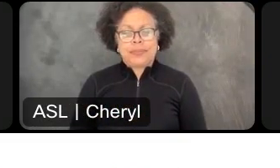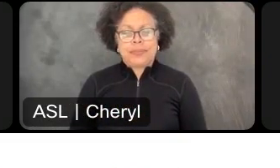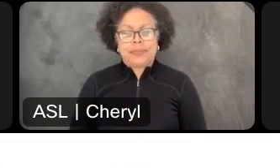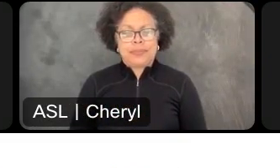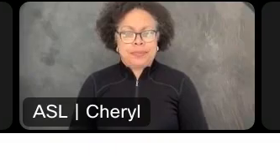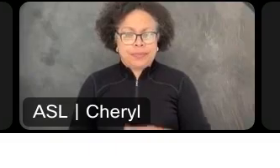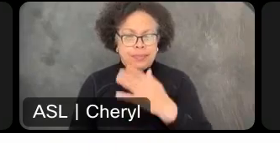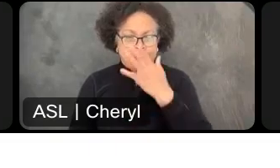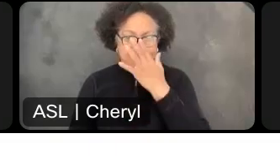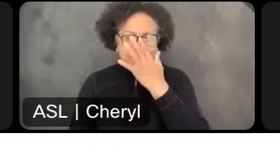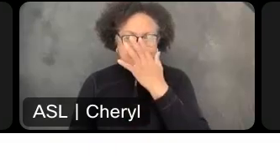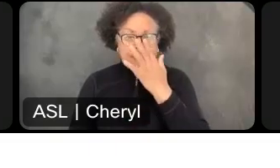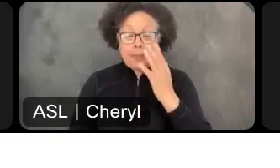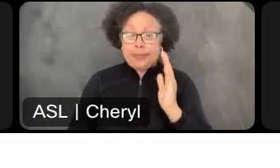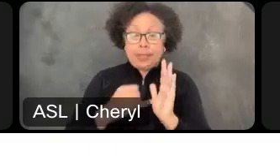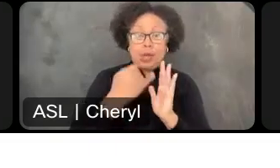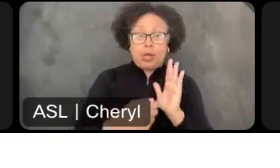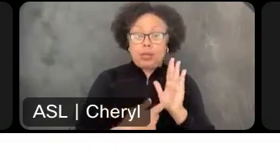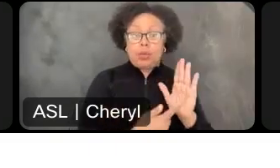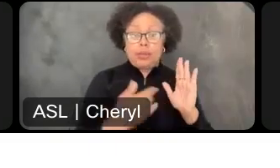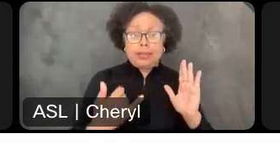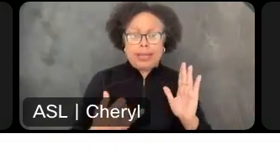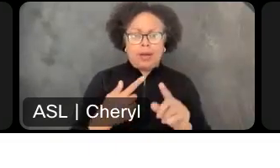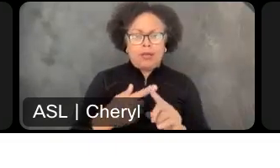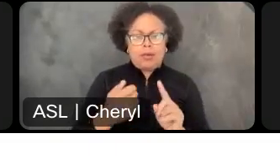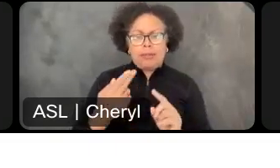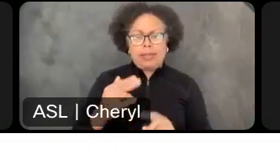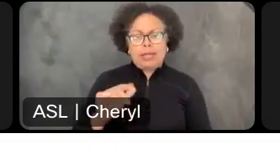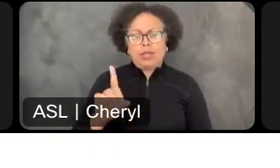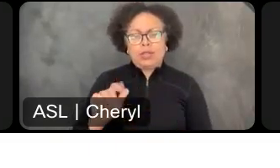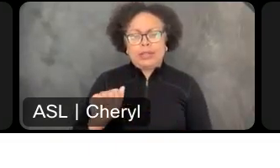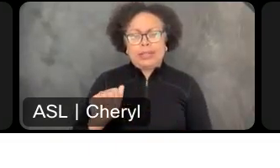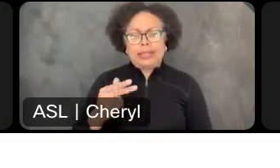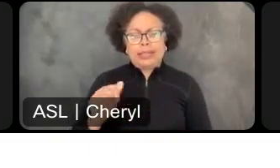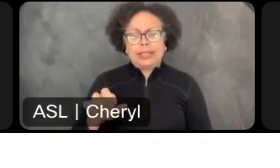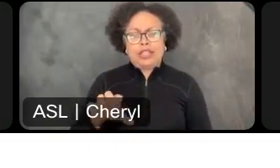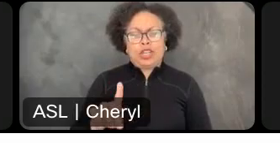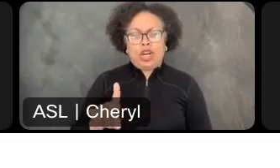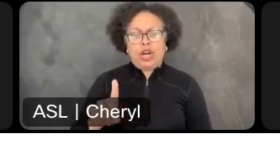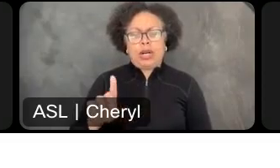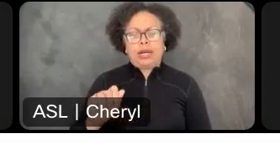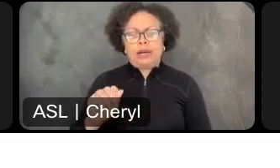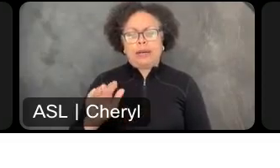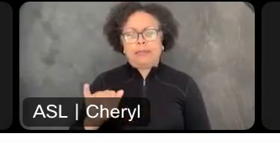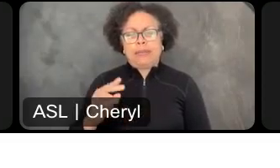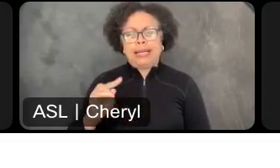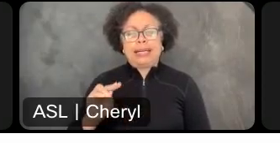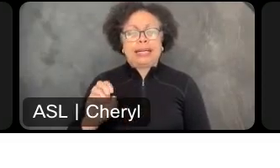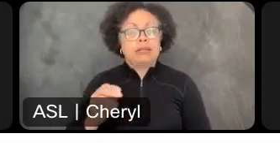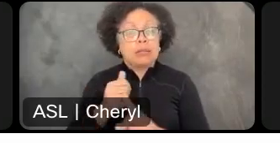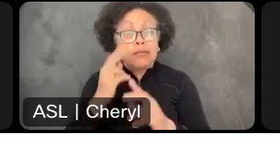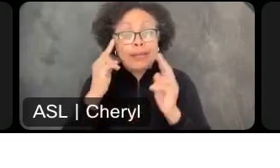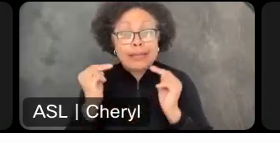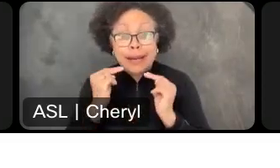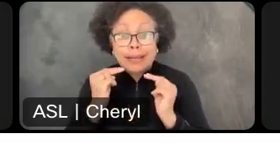The artwork on this slide is by Hildegard of Bingen, a 12th century nun, artist,